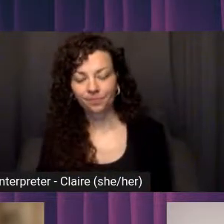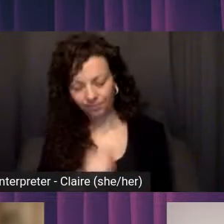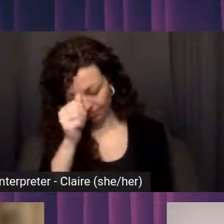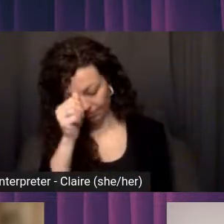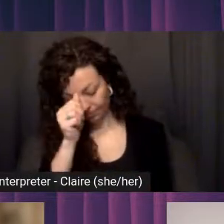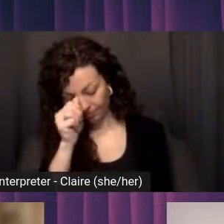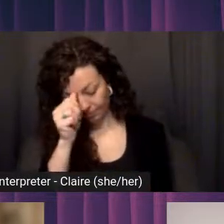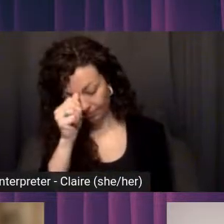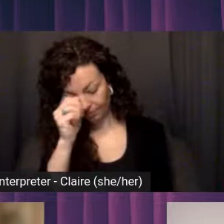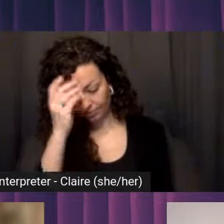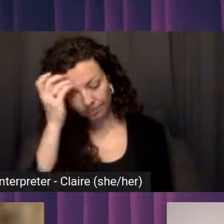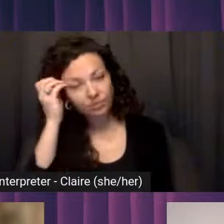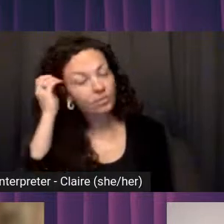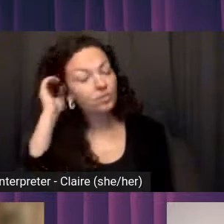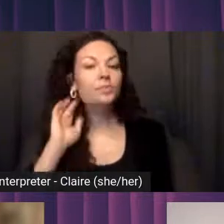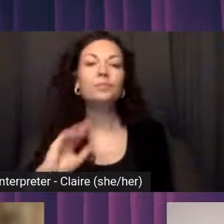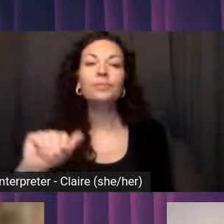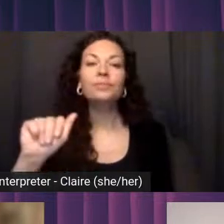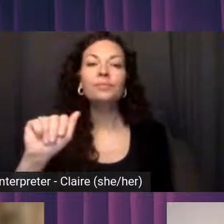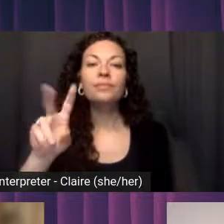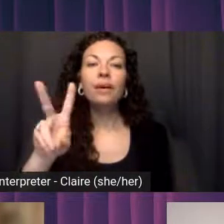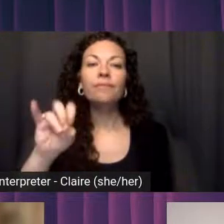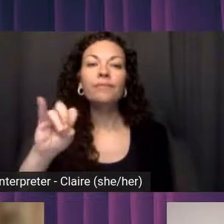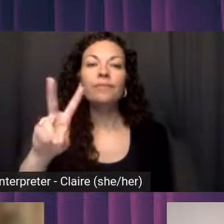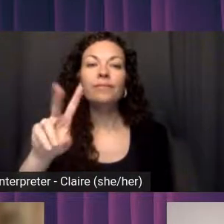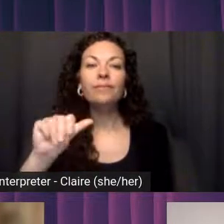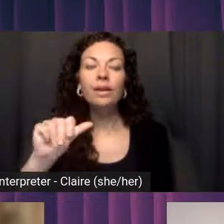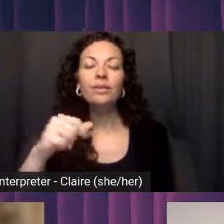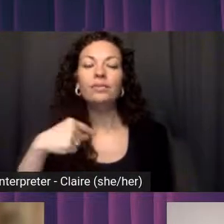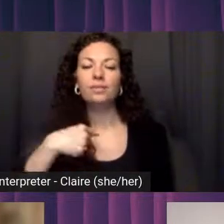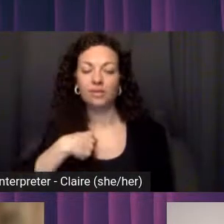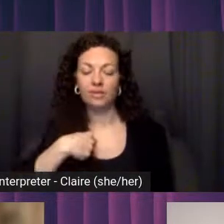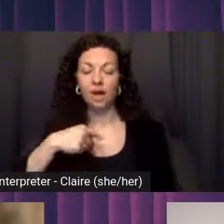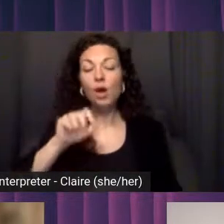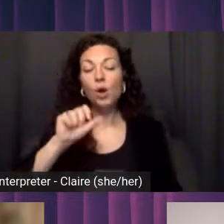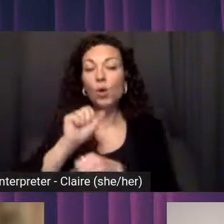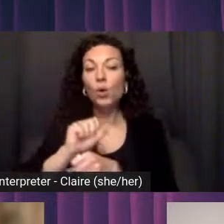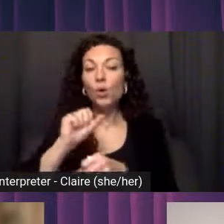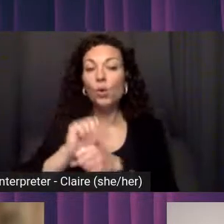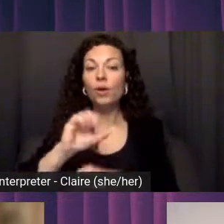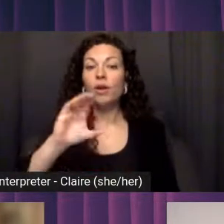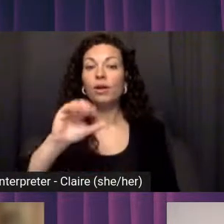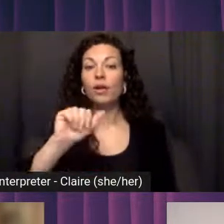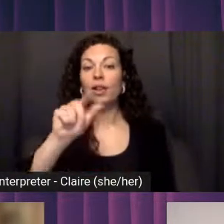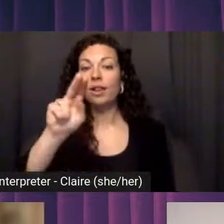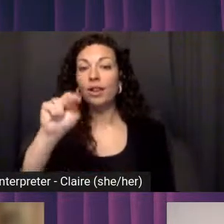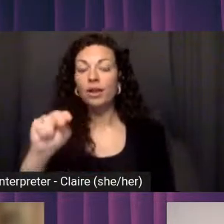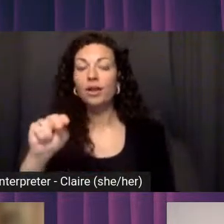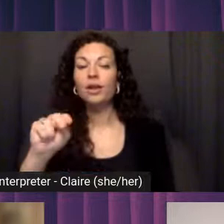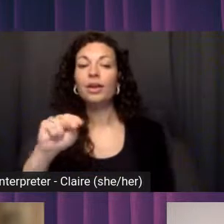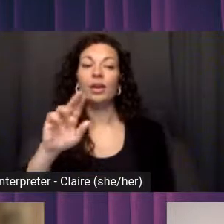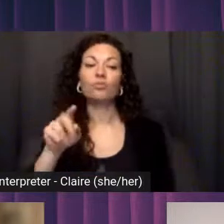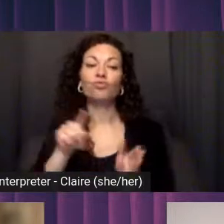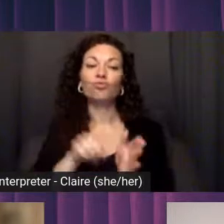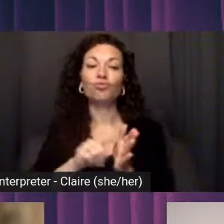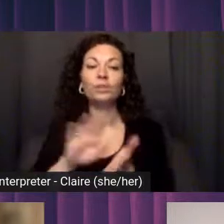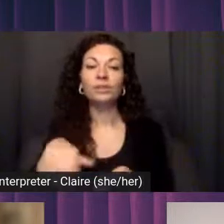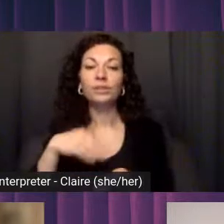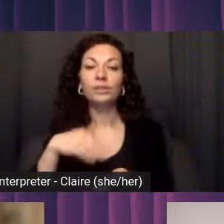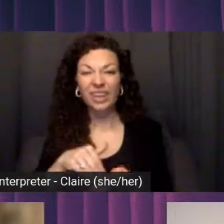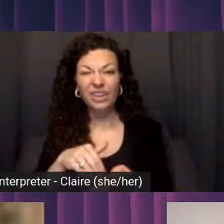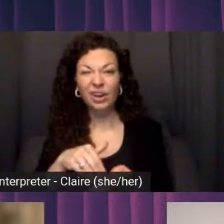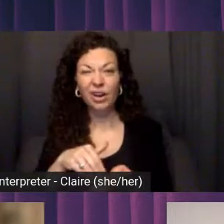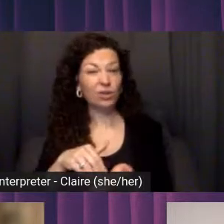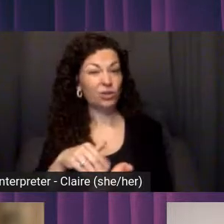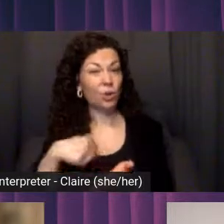I work at Callen Community Health Center, and we are always needing more resources. So certainly you can donate, and I think there's a link that you